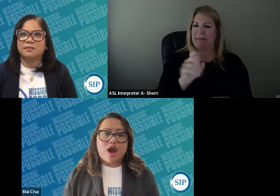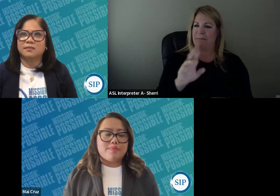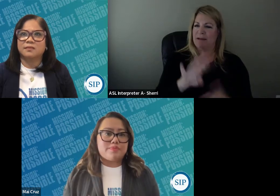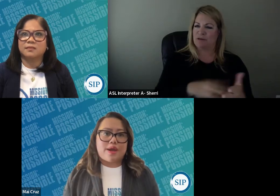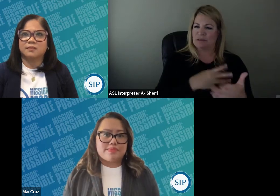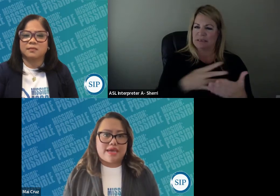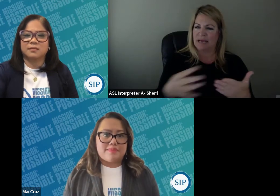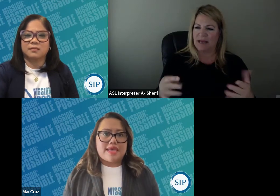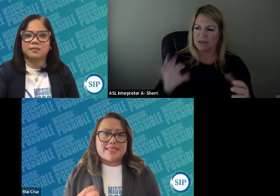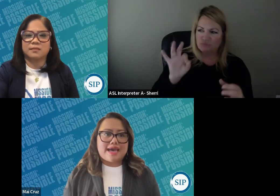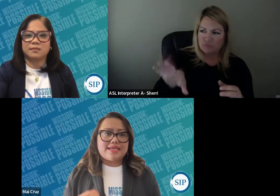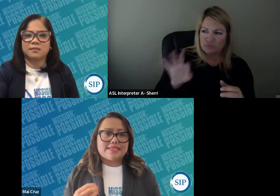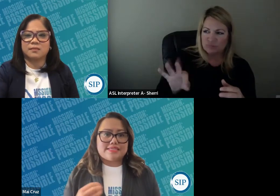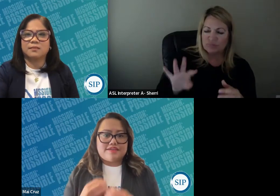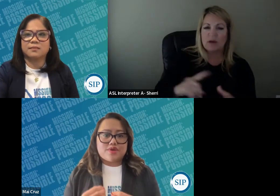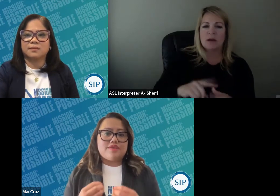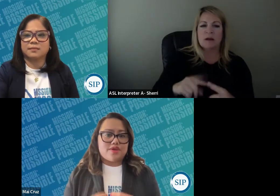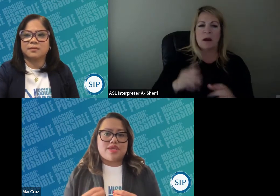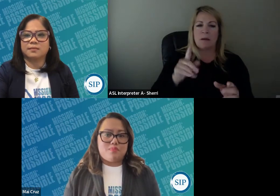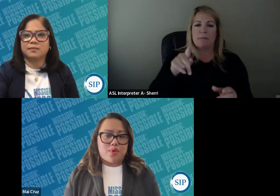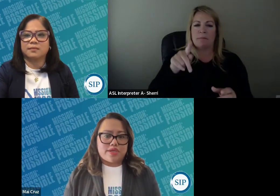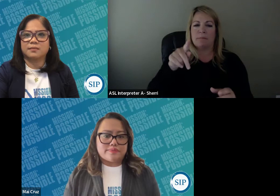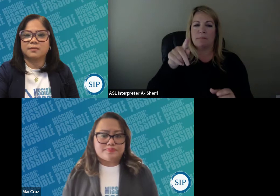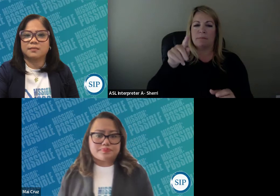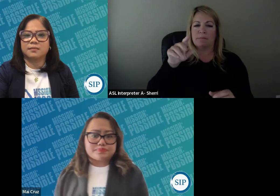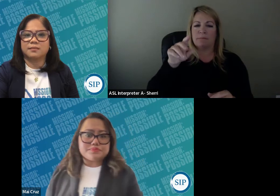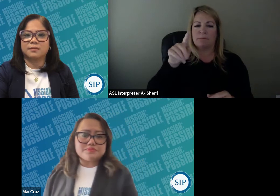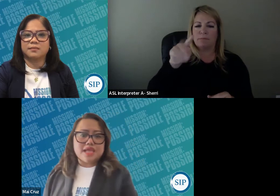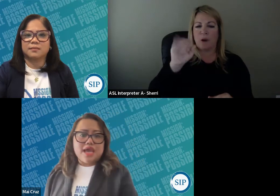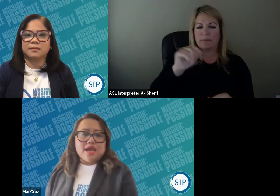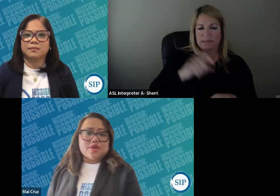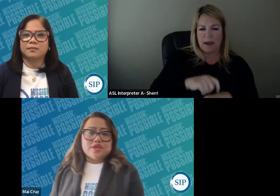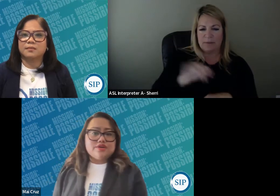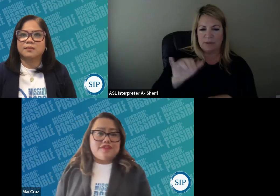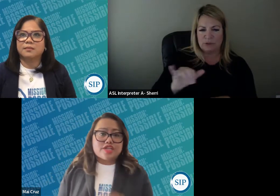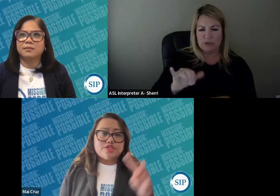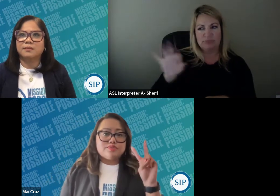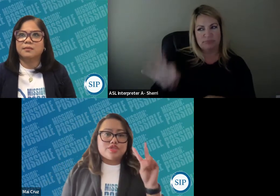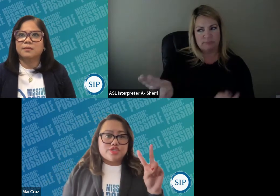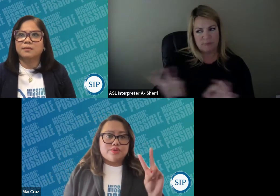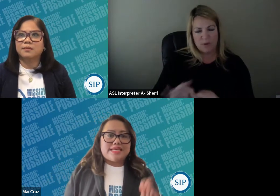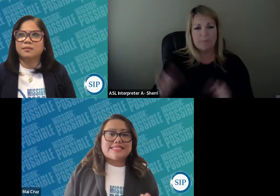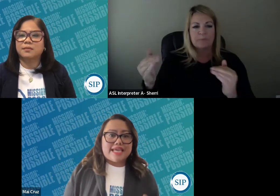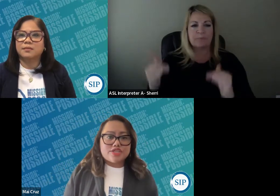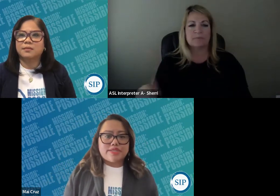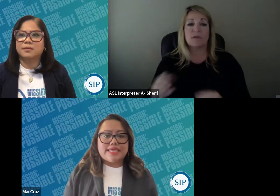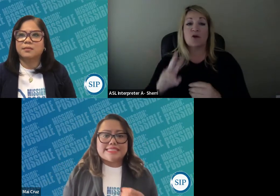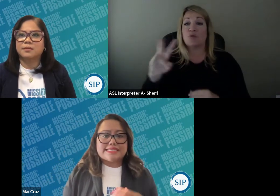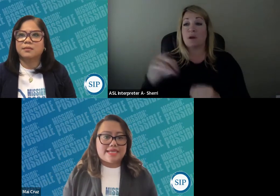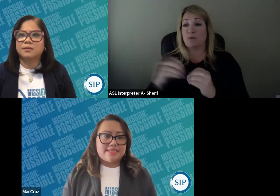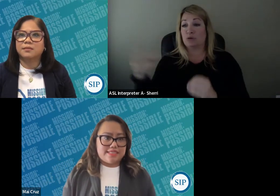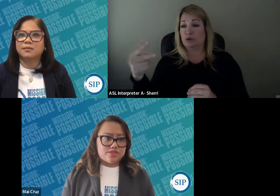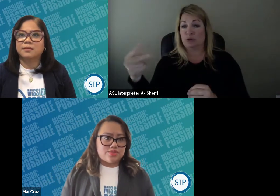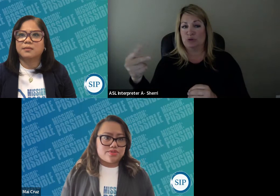that common prep time. That is very, very important. Critical factor number 2 is scheduling